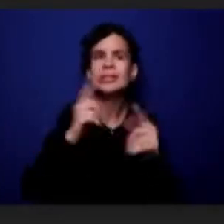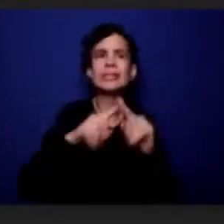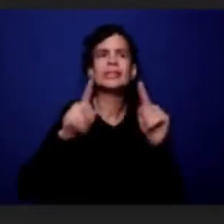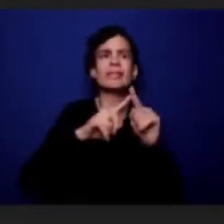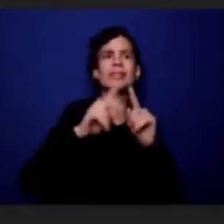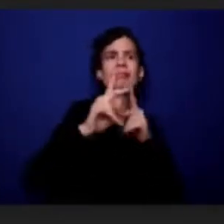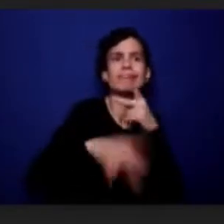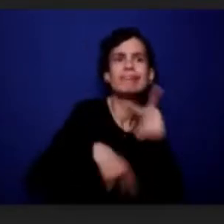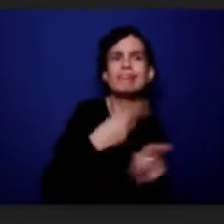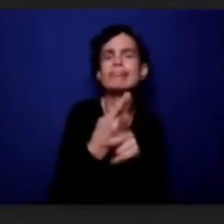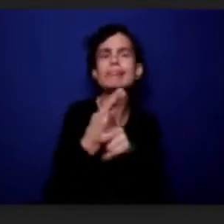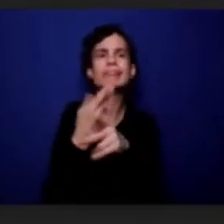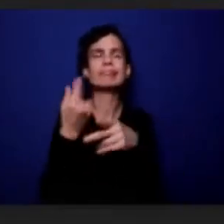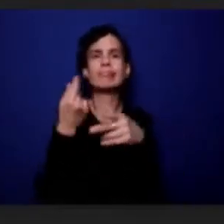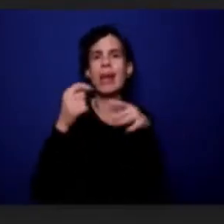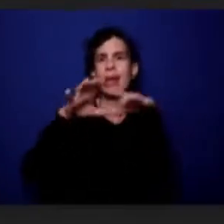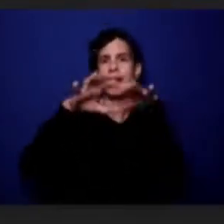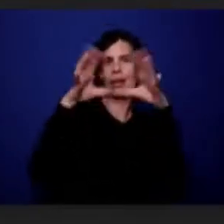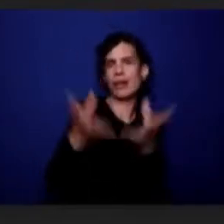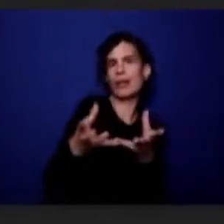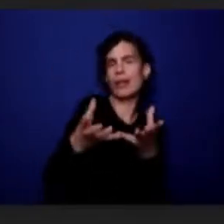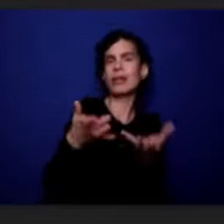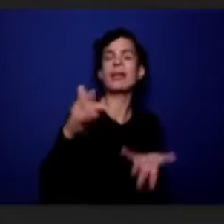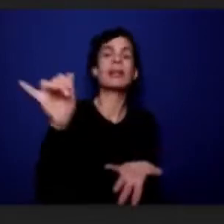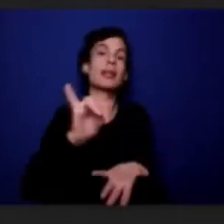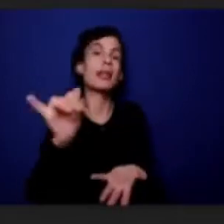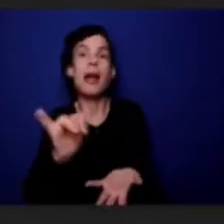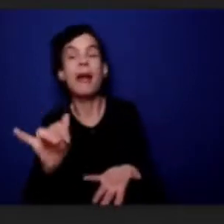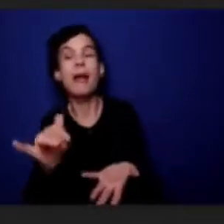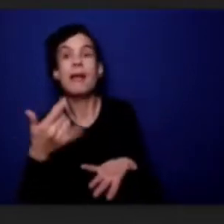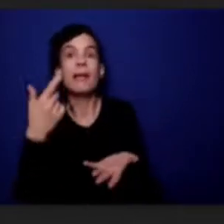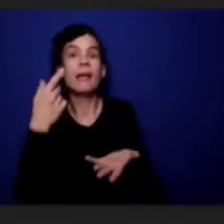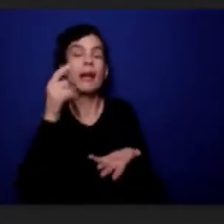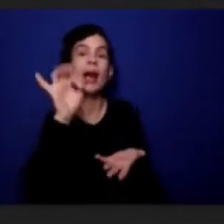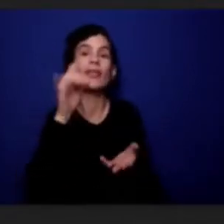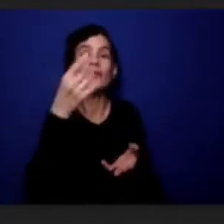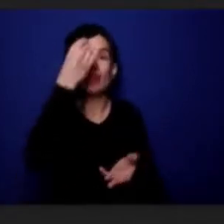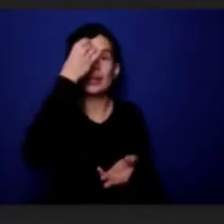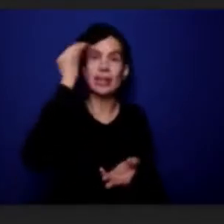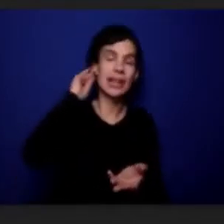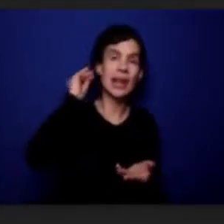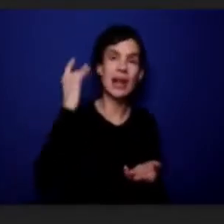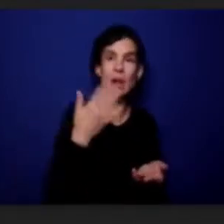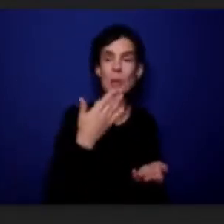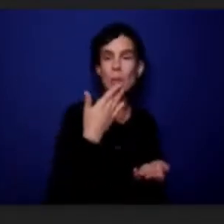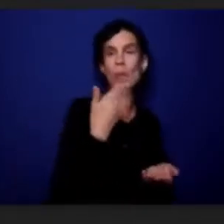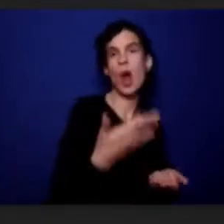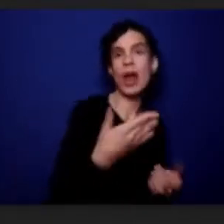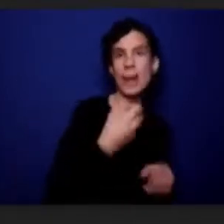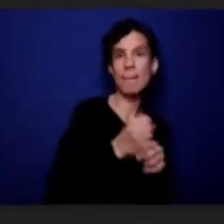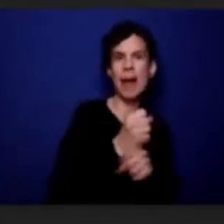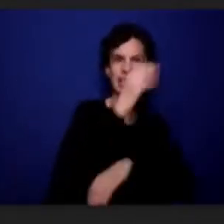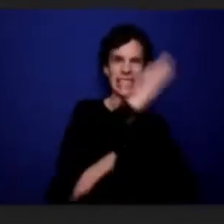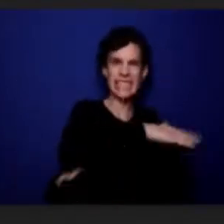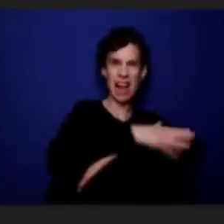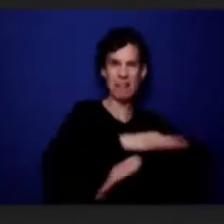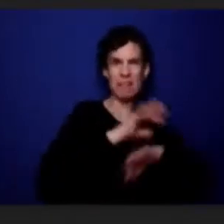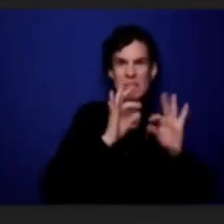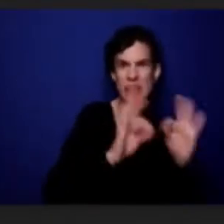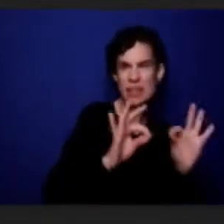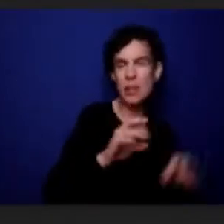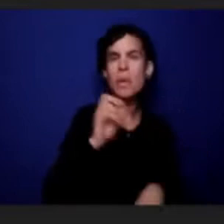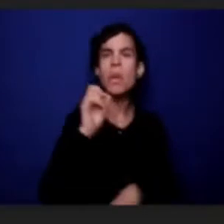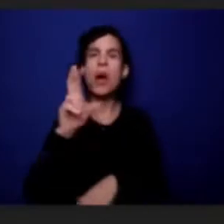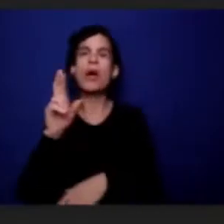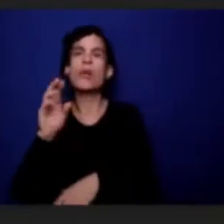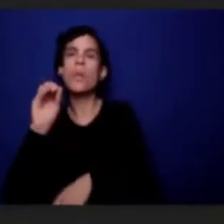of object type, that's probably sort of what I was trying to do, like considering